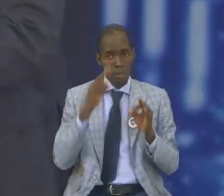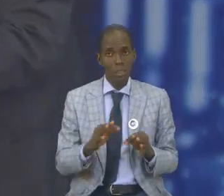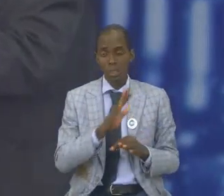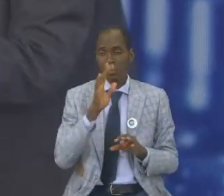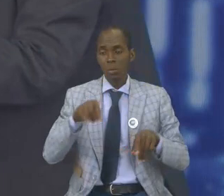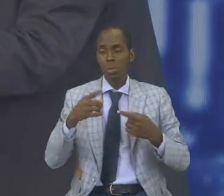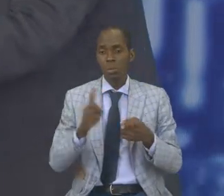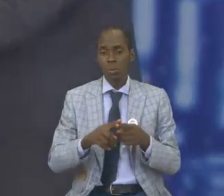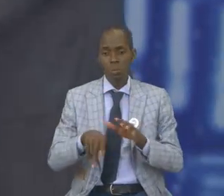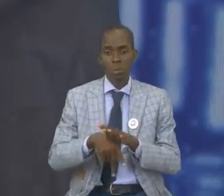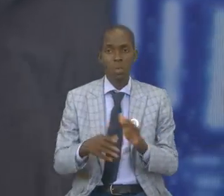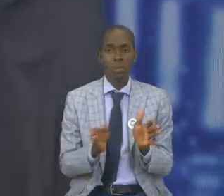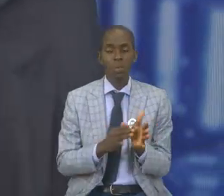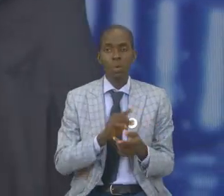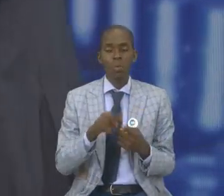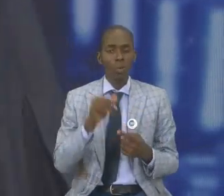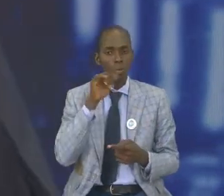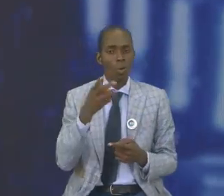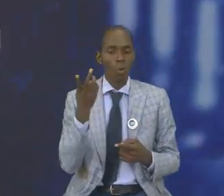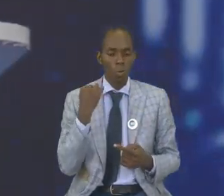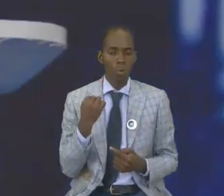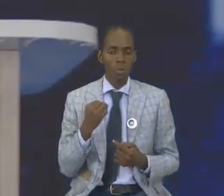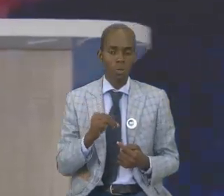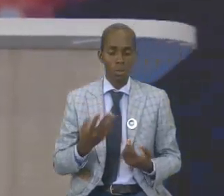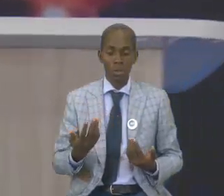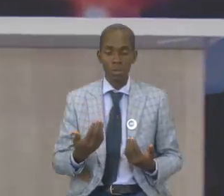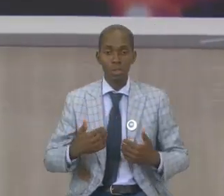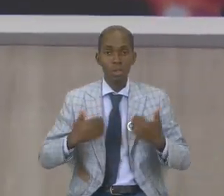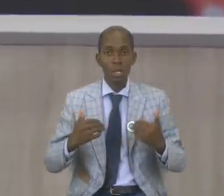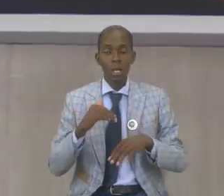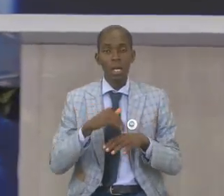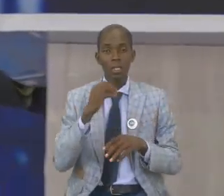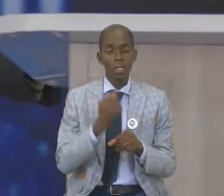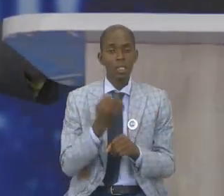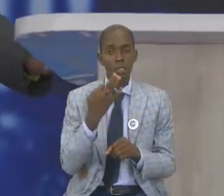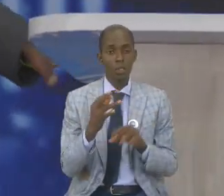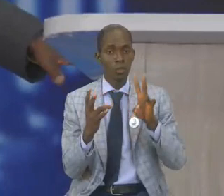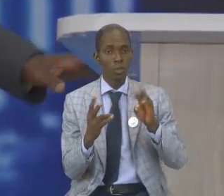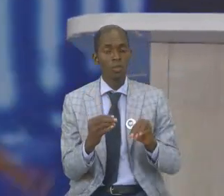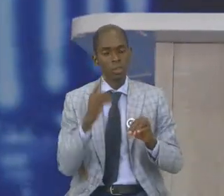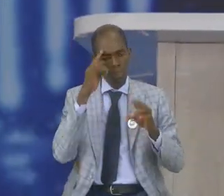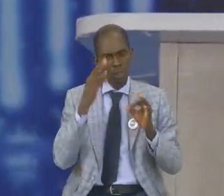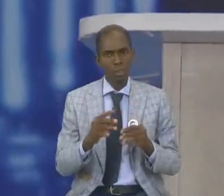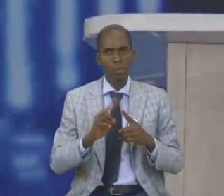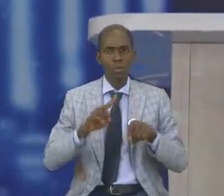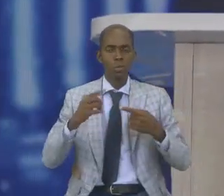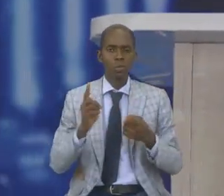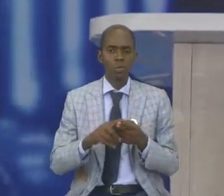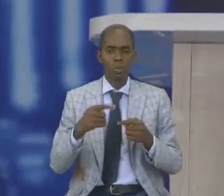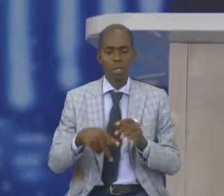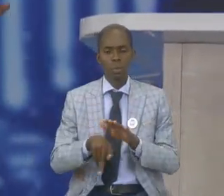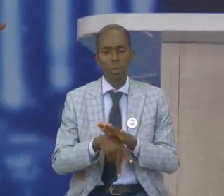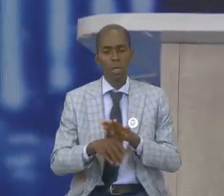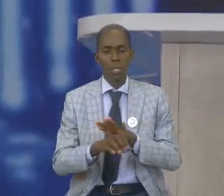school when she was young. And then at the age of 70, she decided she was going to go to a primary school and